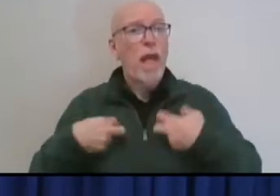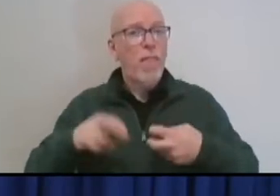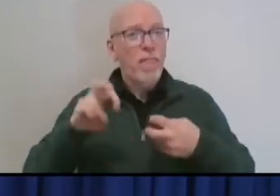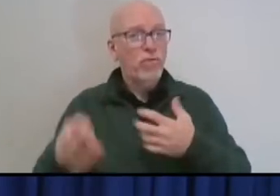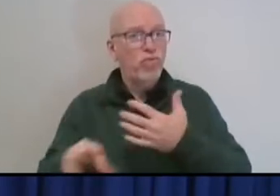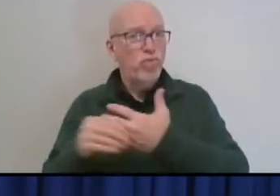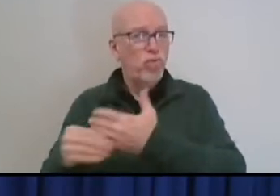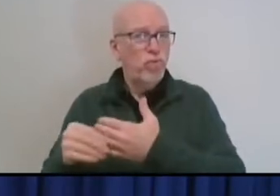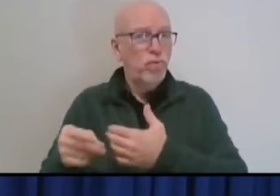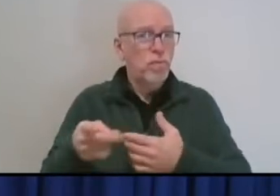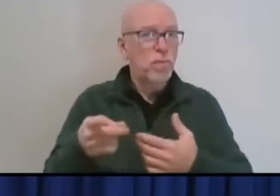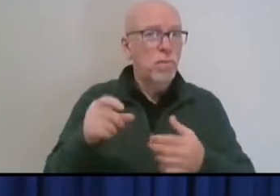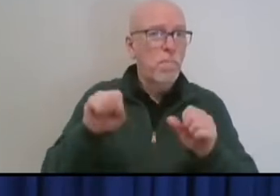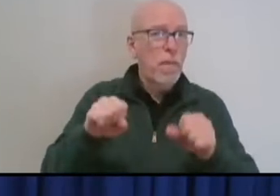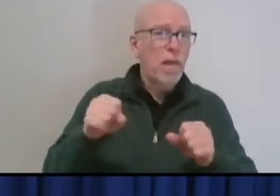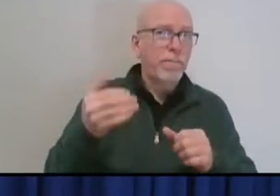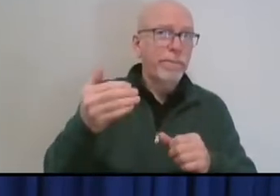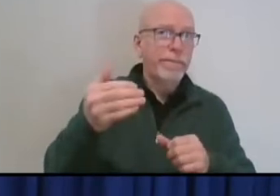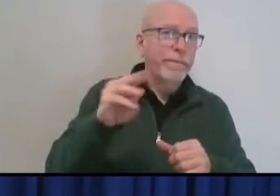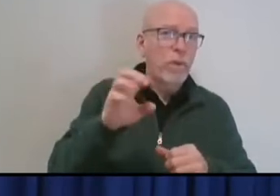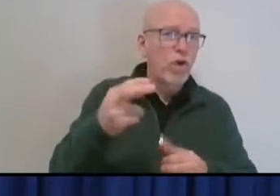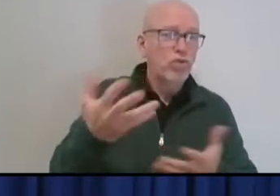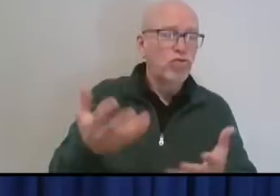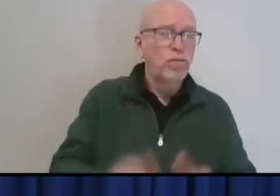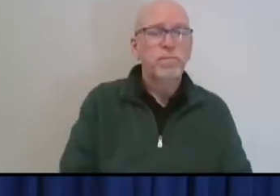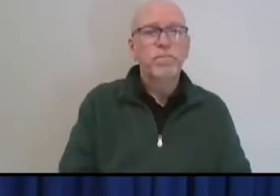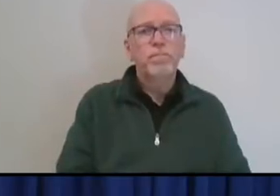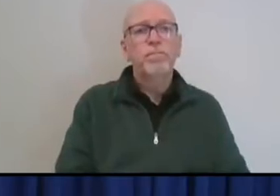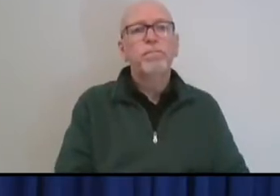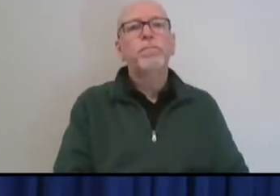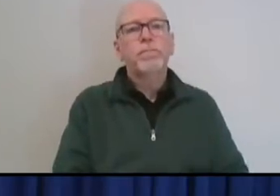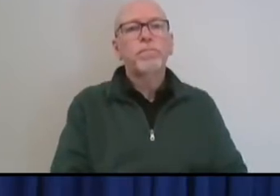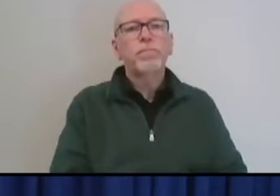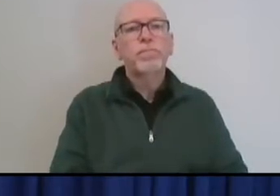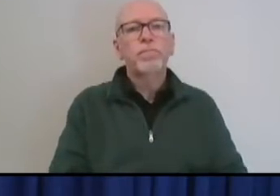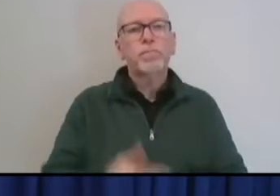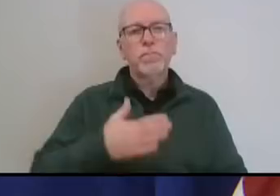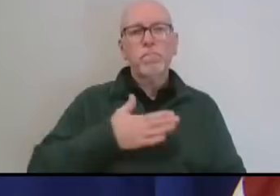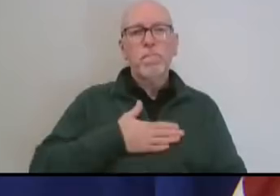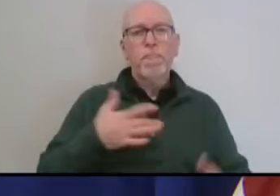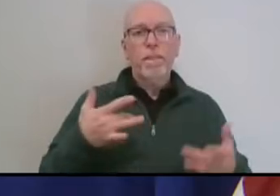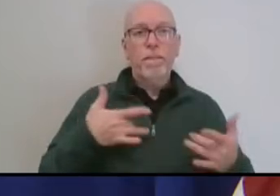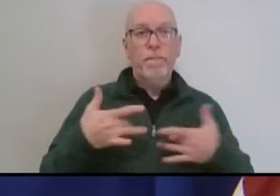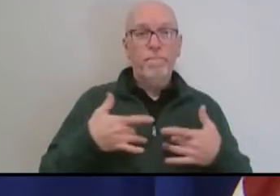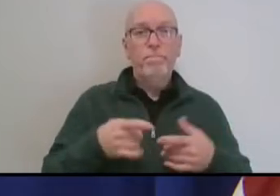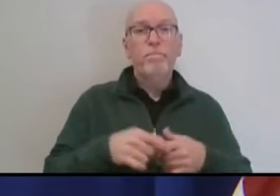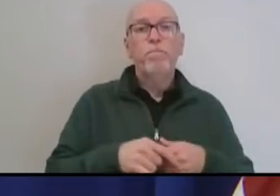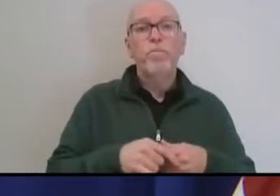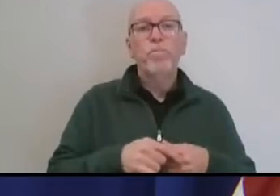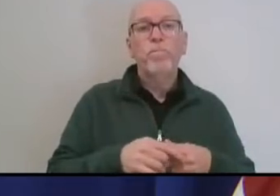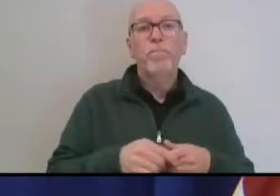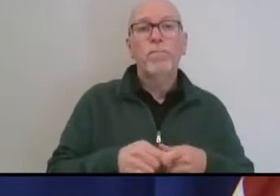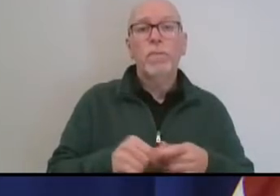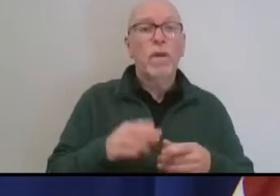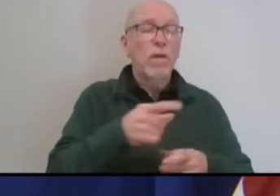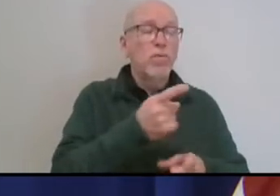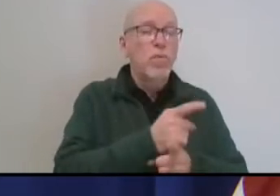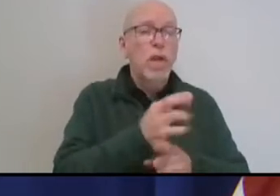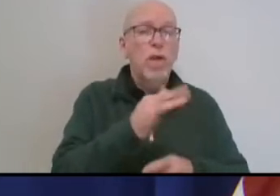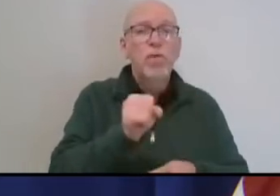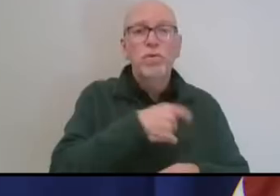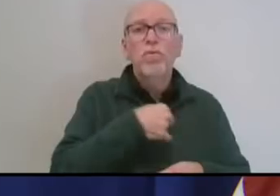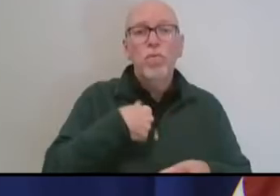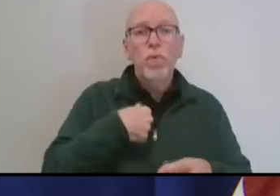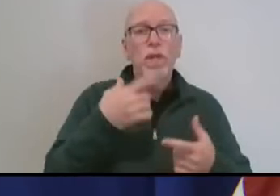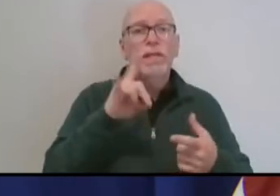happens, possibly middle March? Yeah, my concern is, and you're right, Chris. I mean, we have taken the